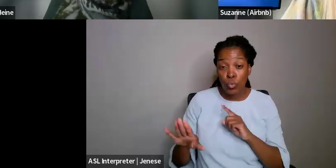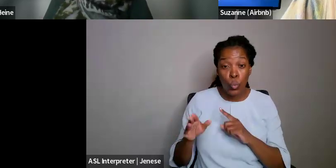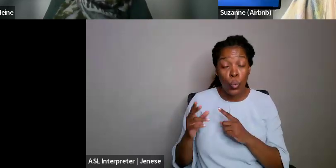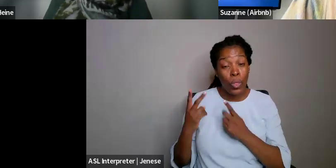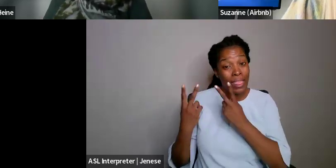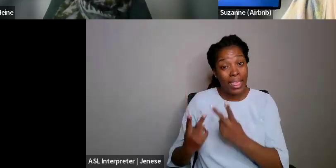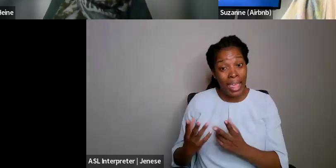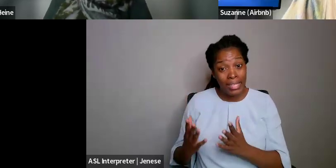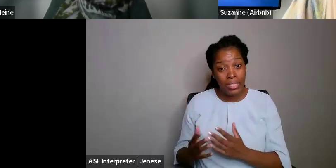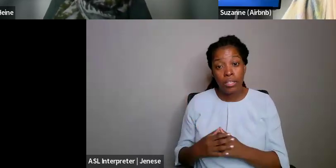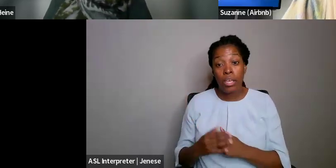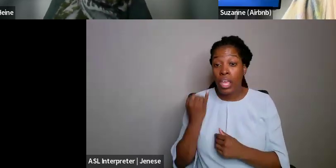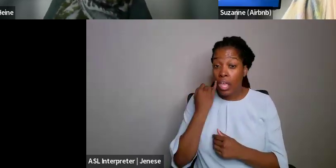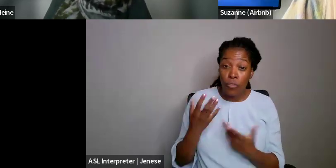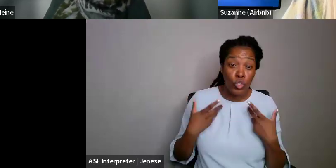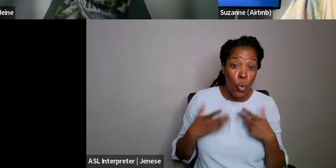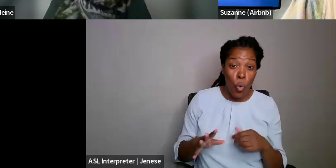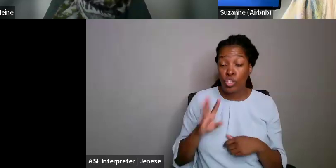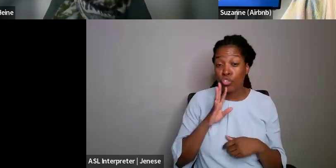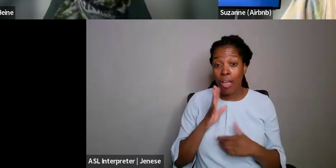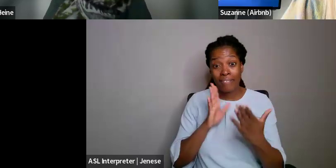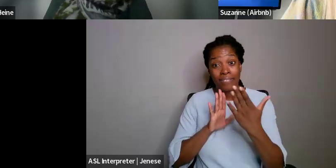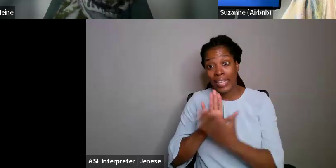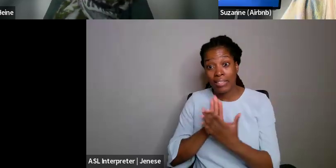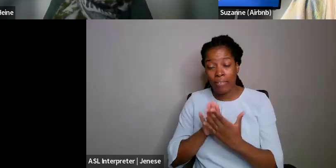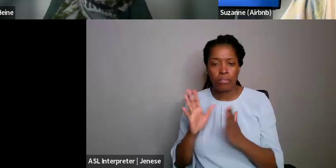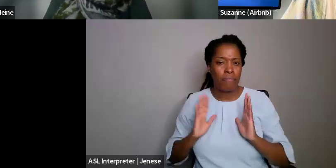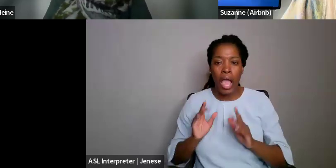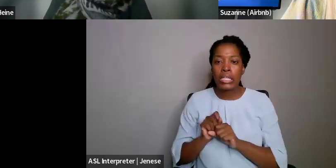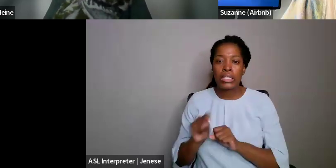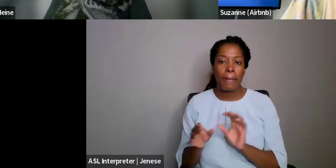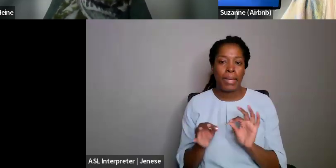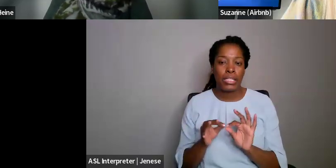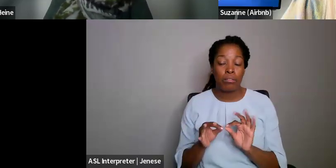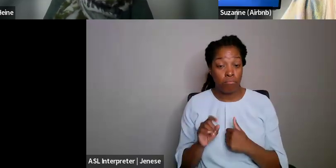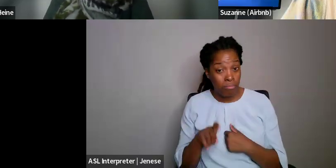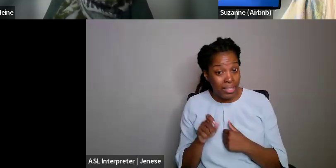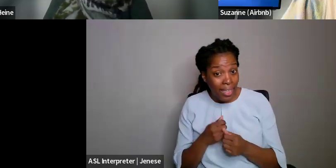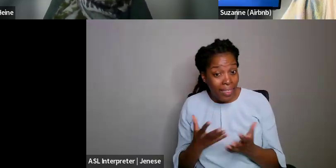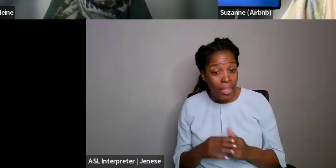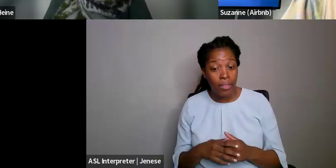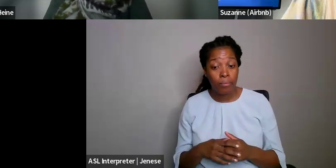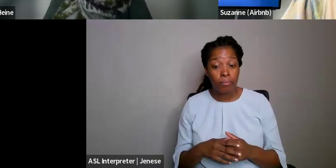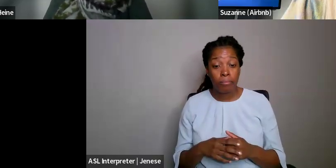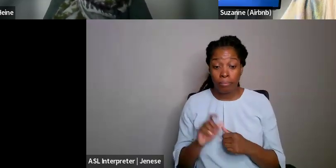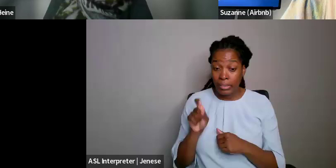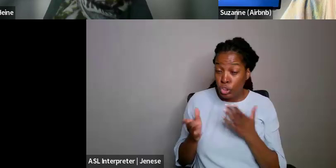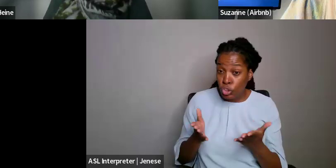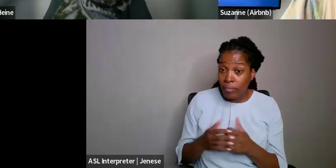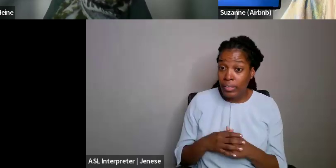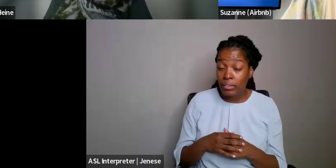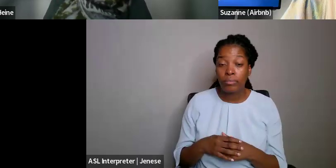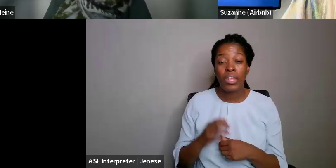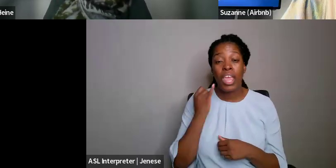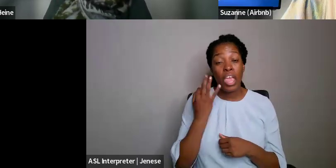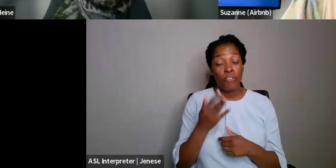them and ask them, what do they need? Is there anything that they need? So I think if you are proactive in that respect, you're